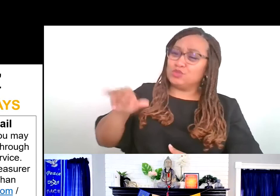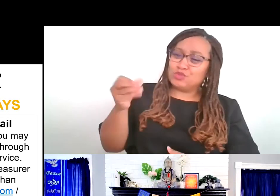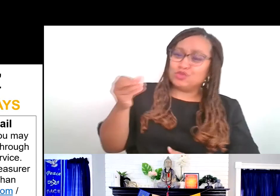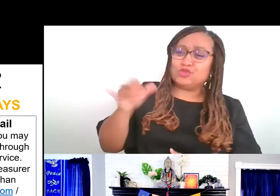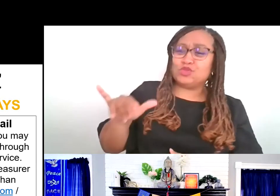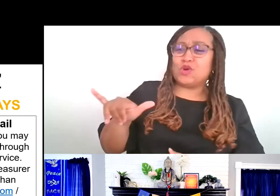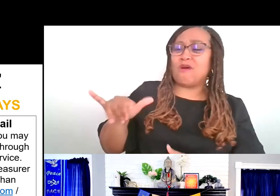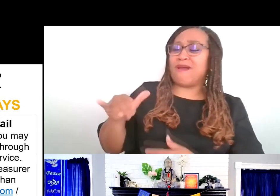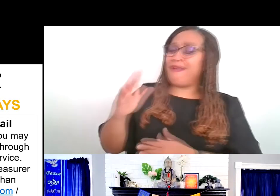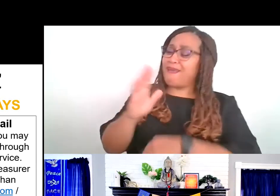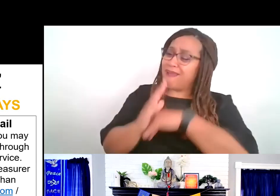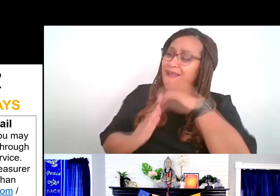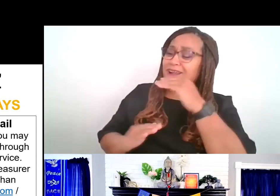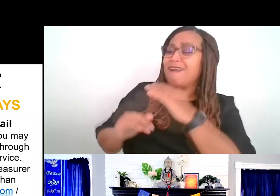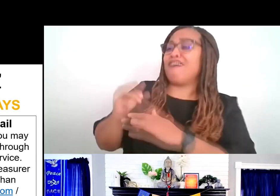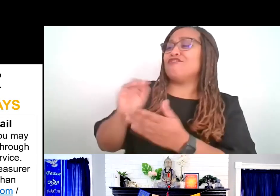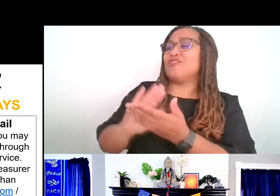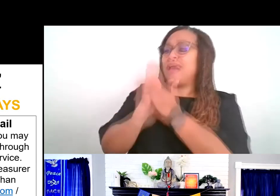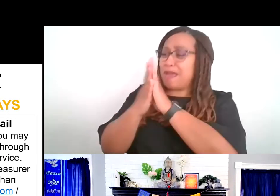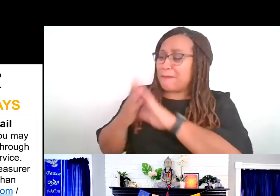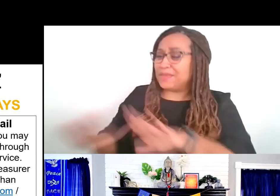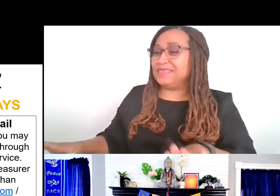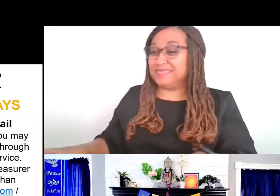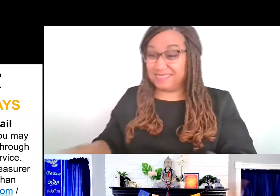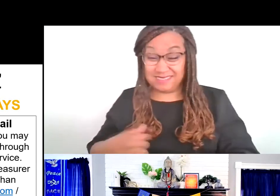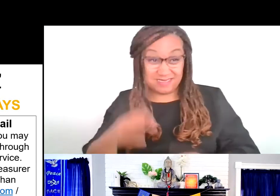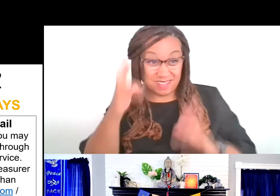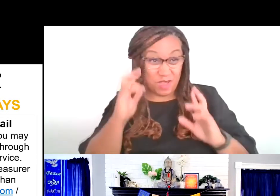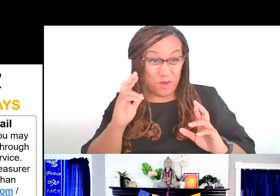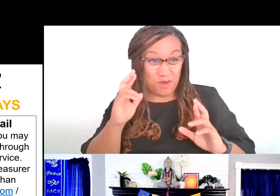her. Joy, comfort, and okay, thank peace. You.